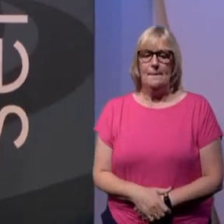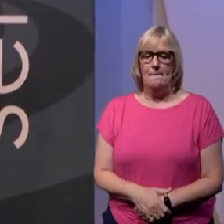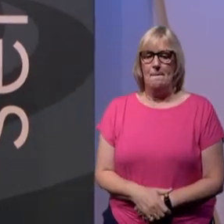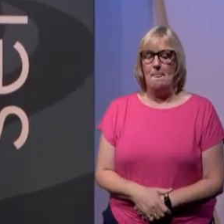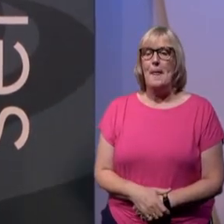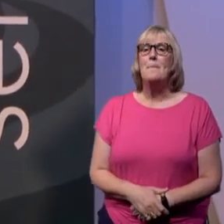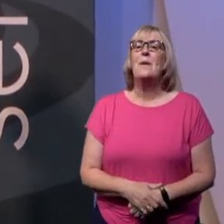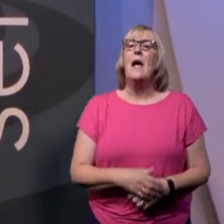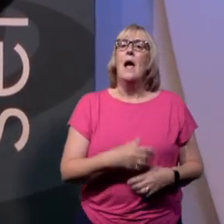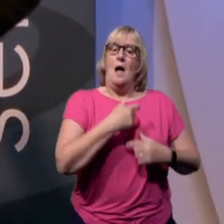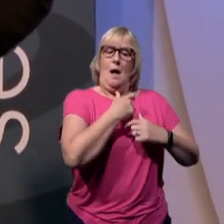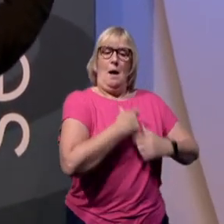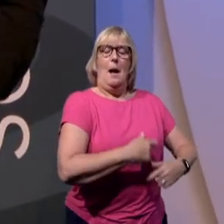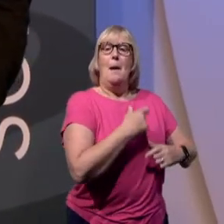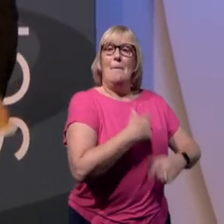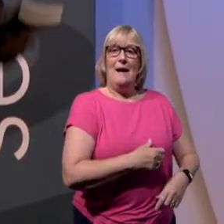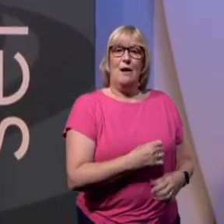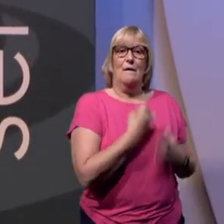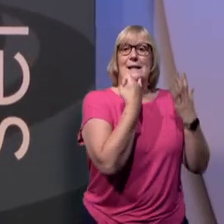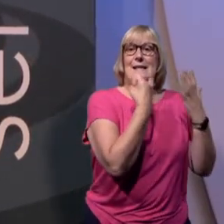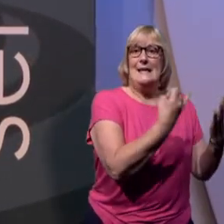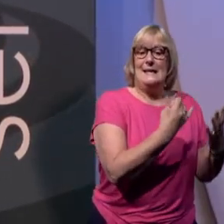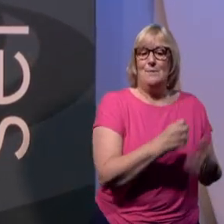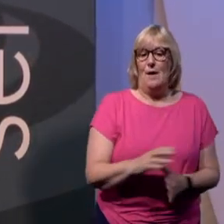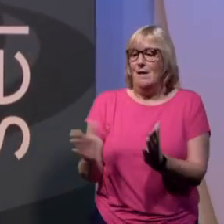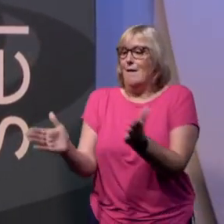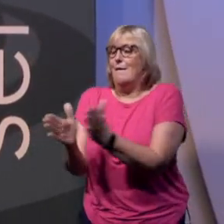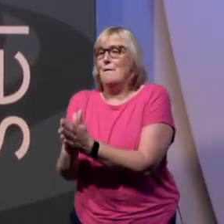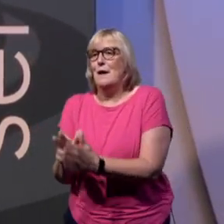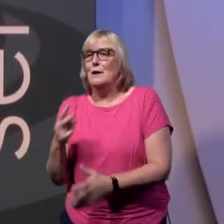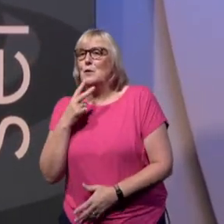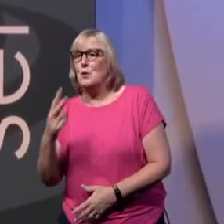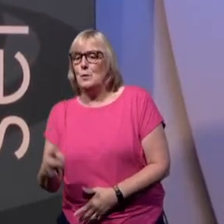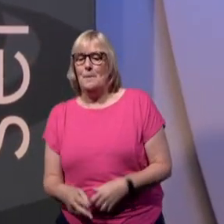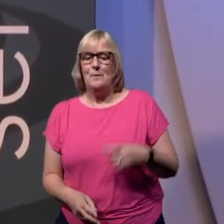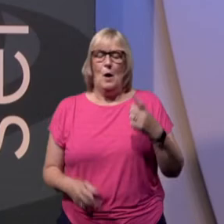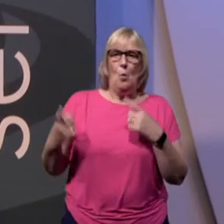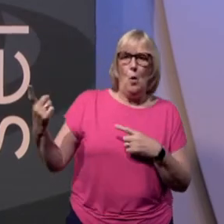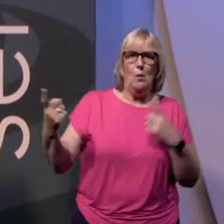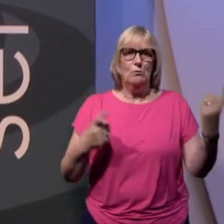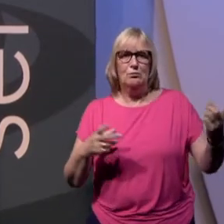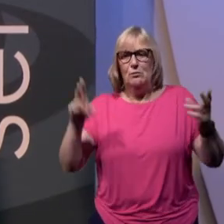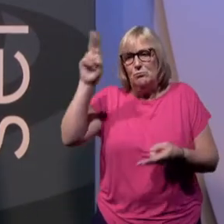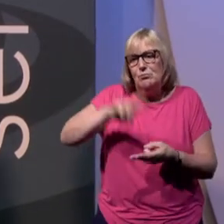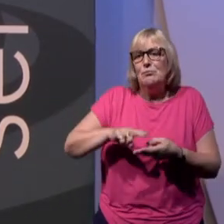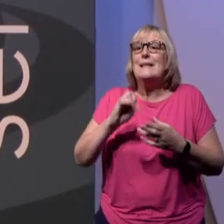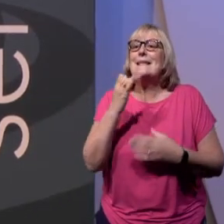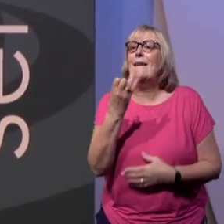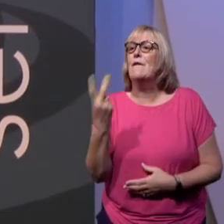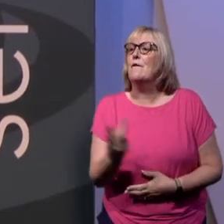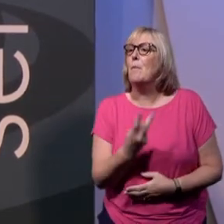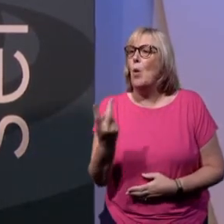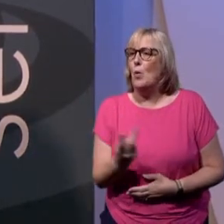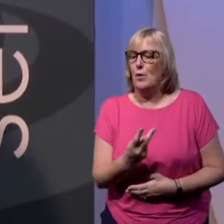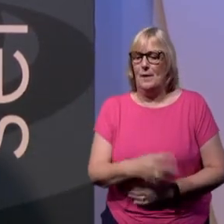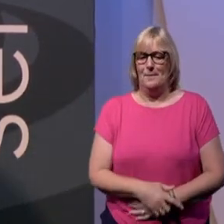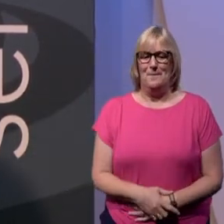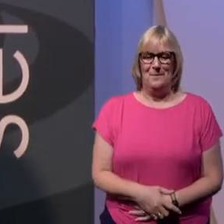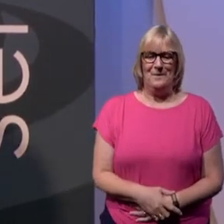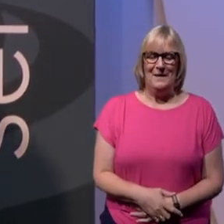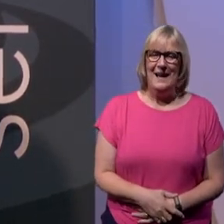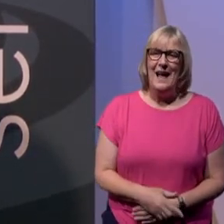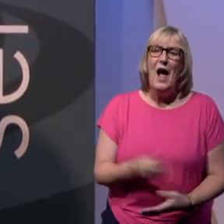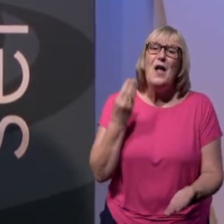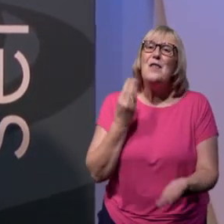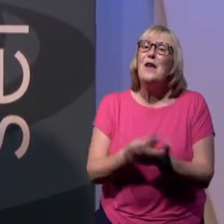for £6. This is just a couple of quid. Buy the two together. You can have this one for £1, £7. This cost is not sacrificial.